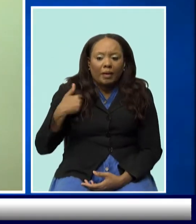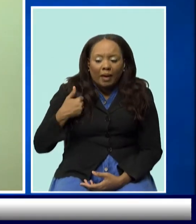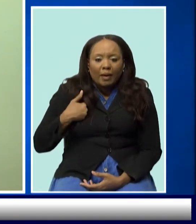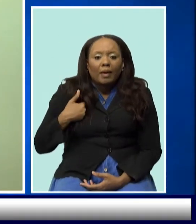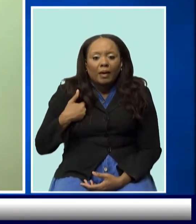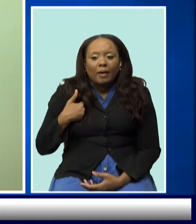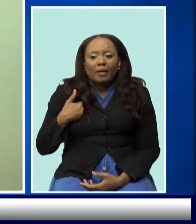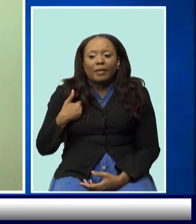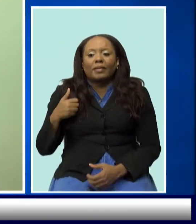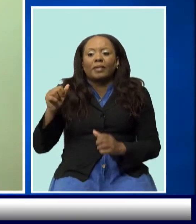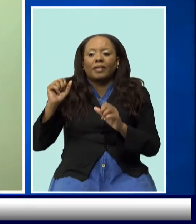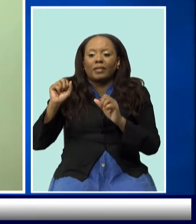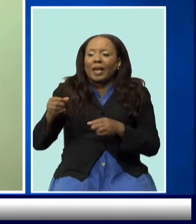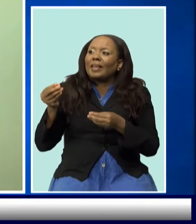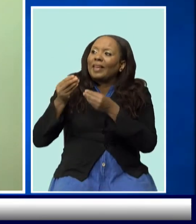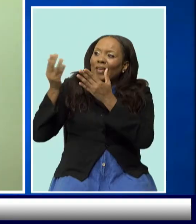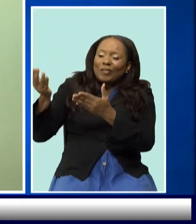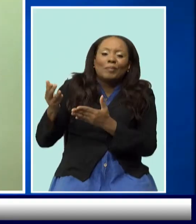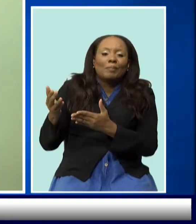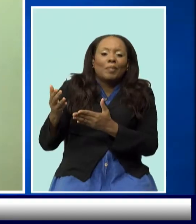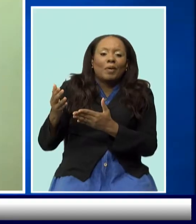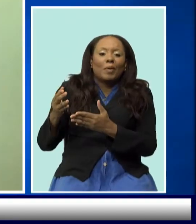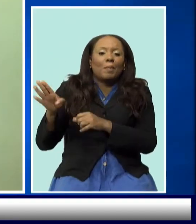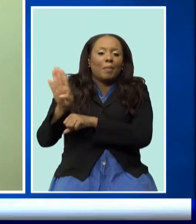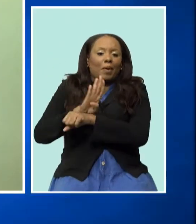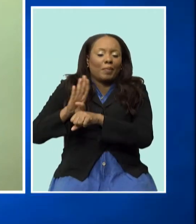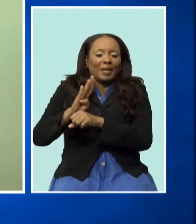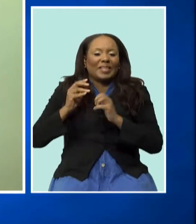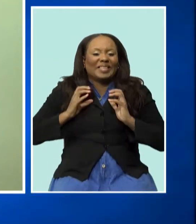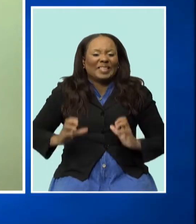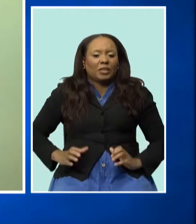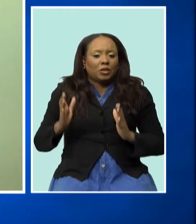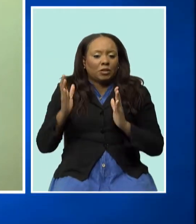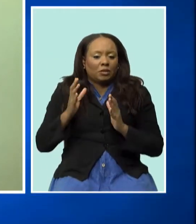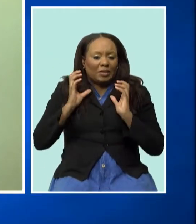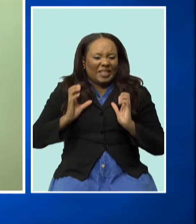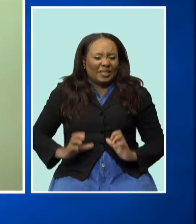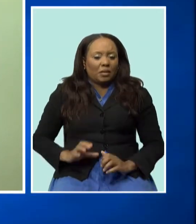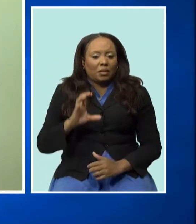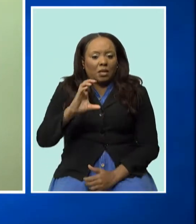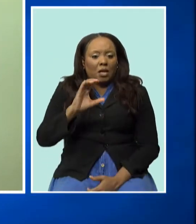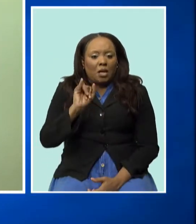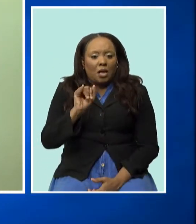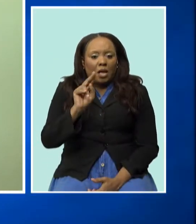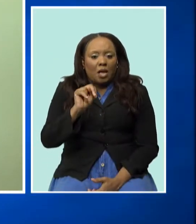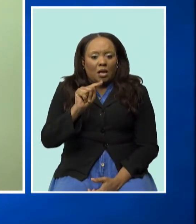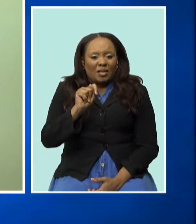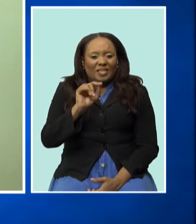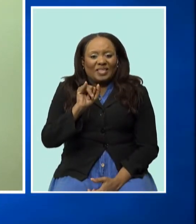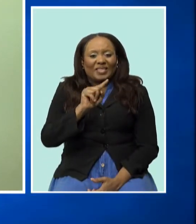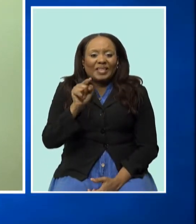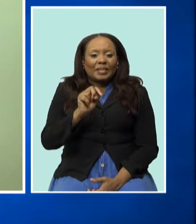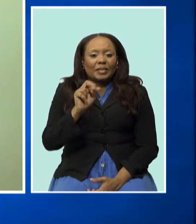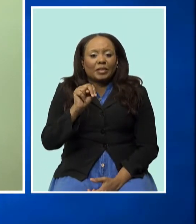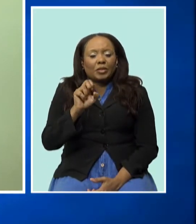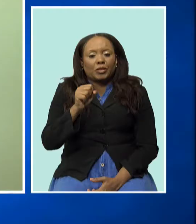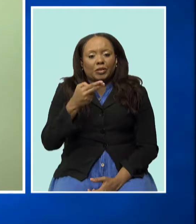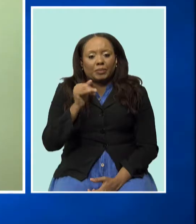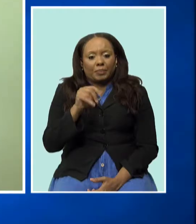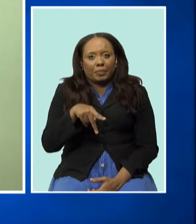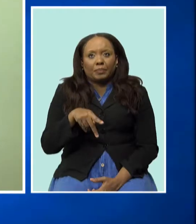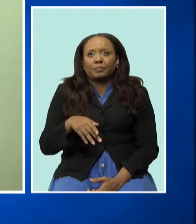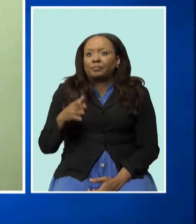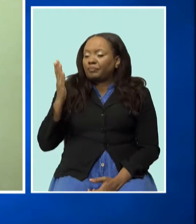analysis that was recently done by the government, which suggested that we have an aging